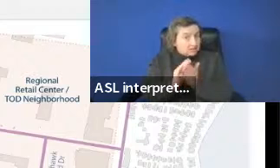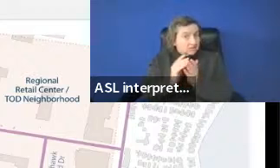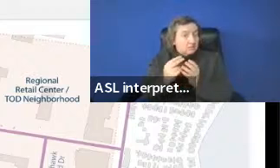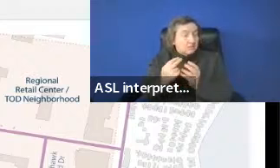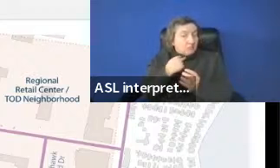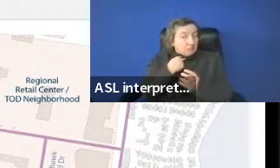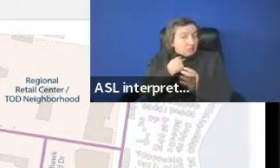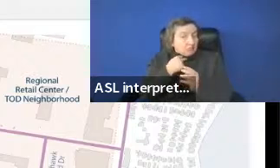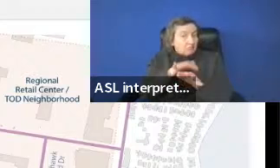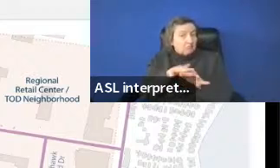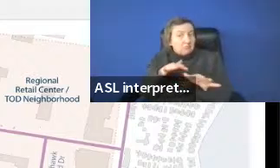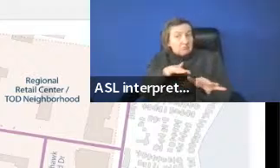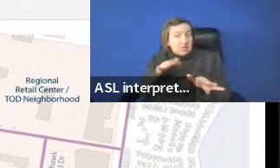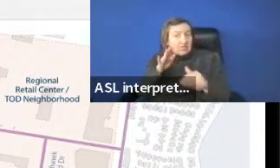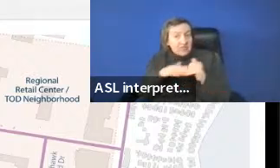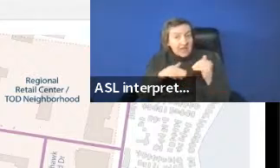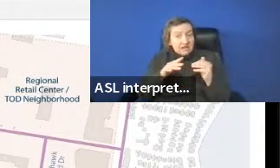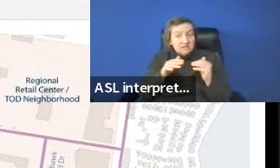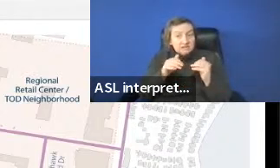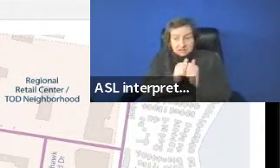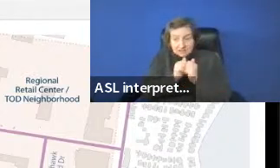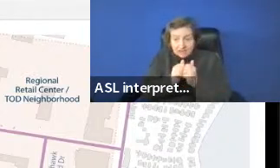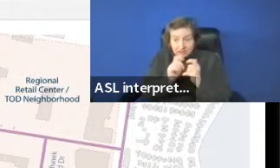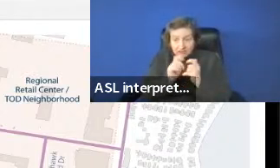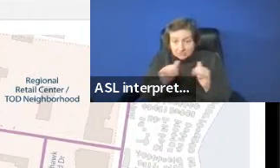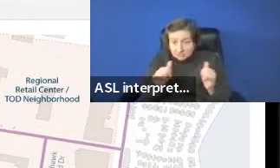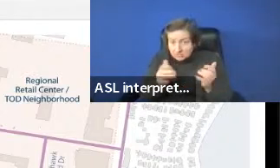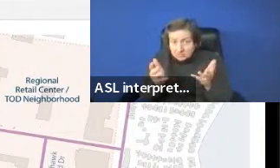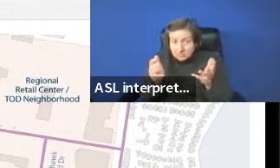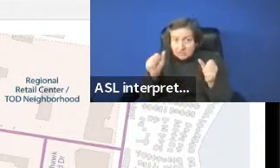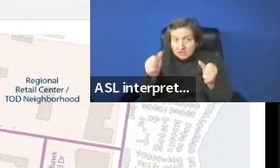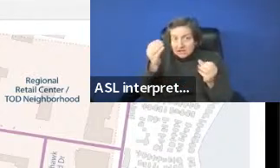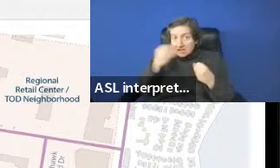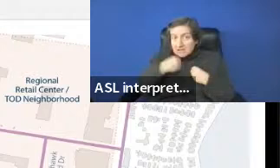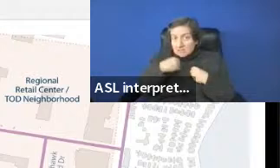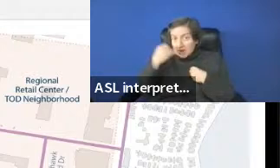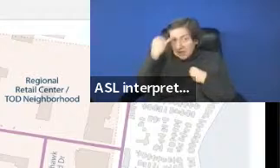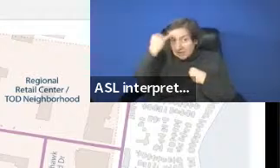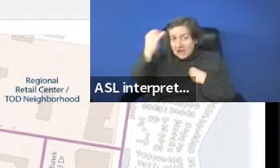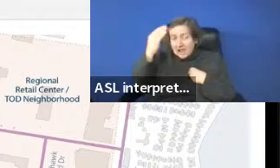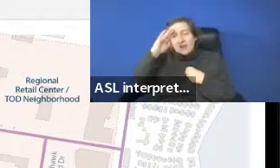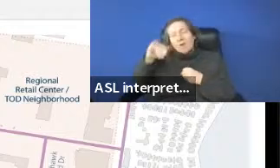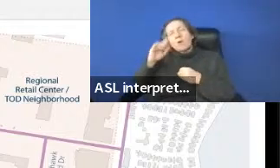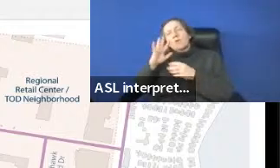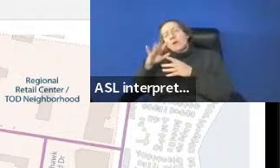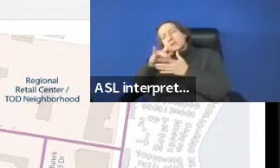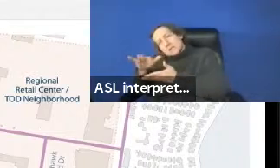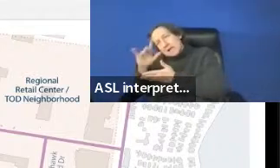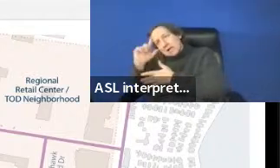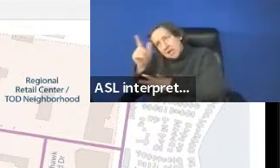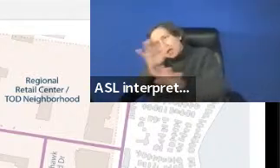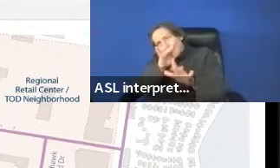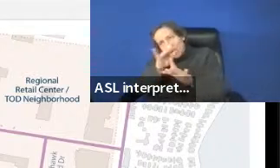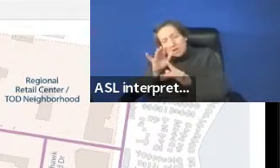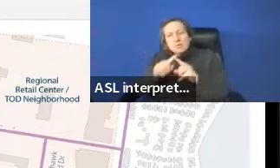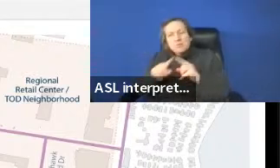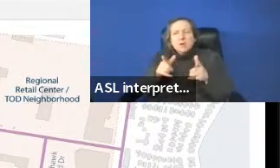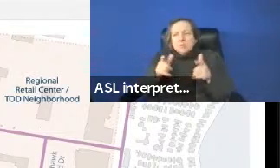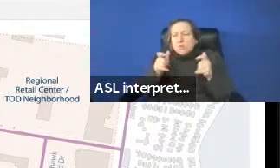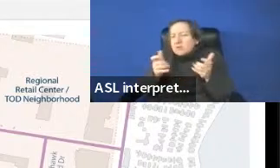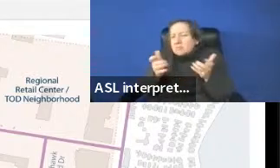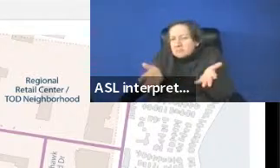bottleneck than keeping it together. What can you give me that? I mean, I know you're going to do a traffic study later, but just a